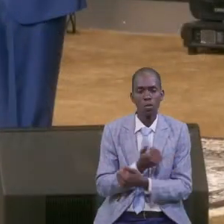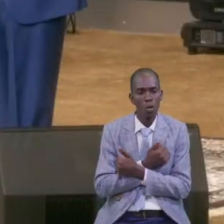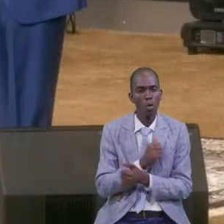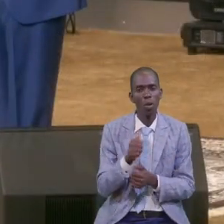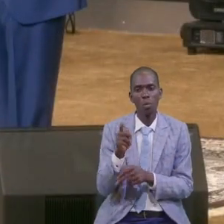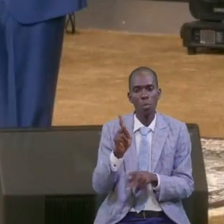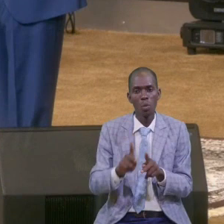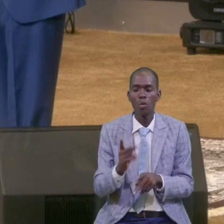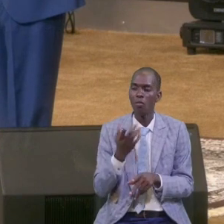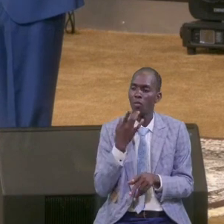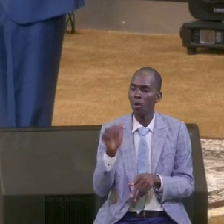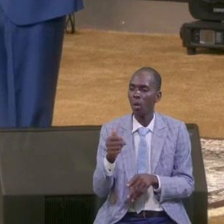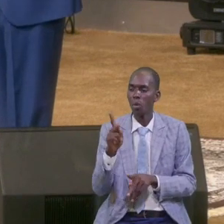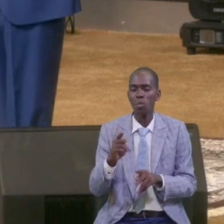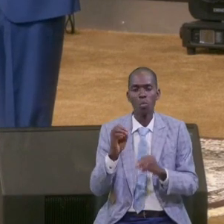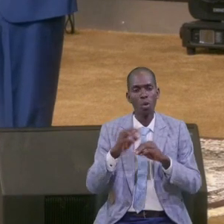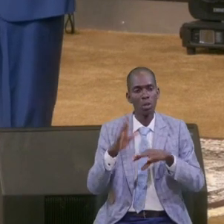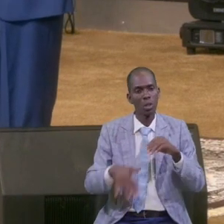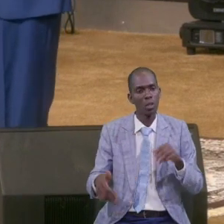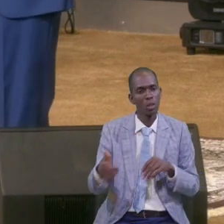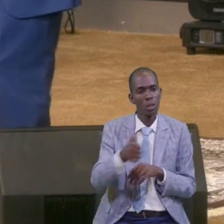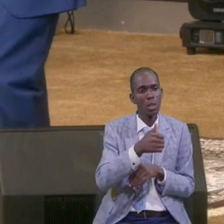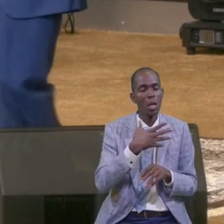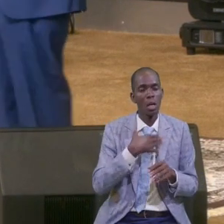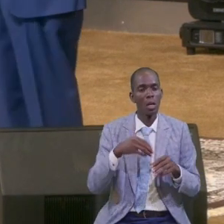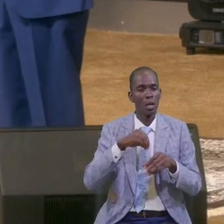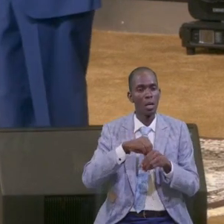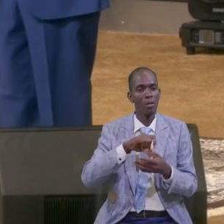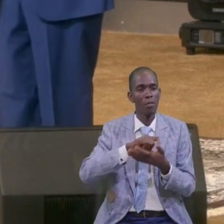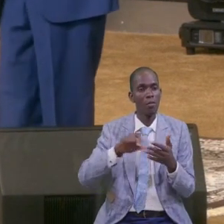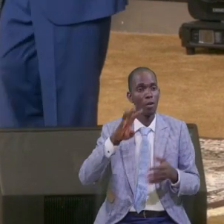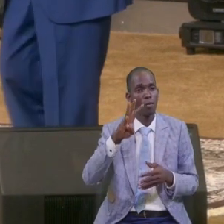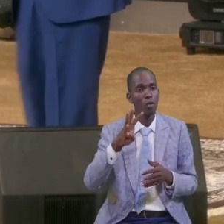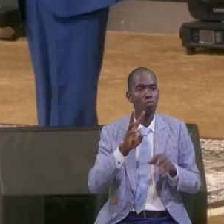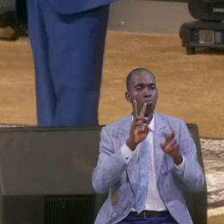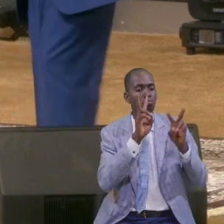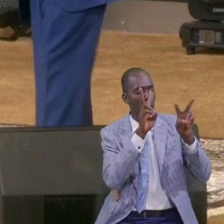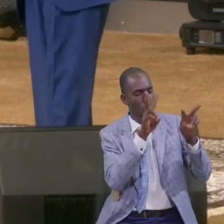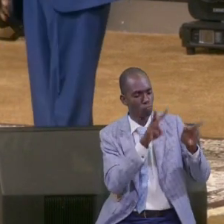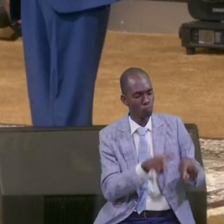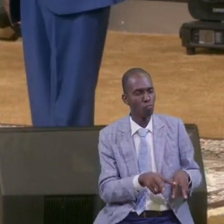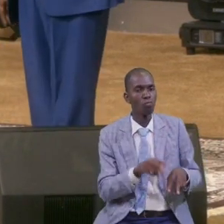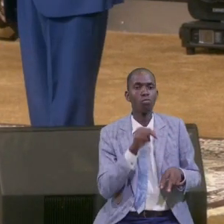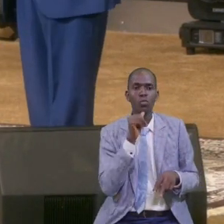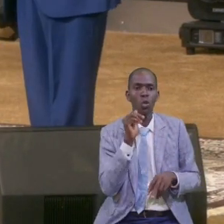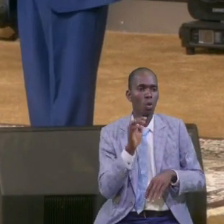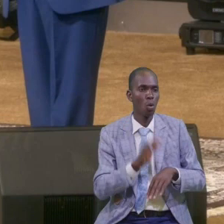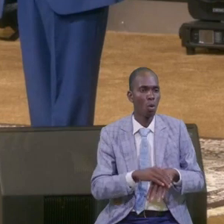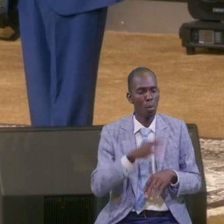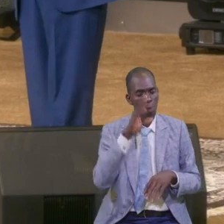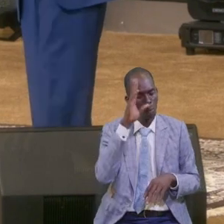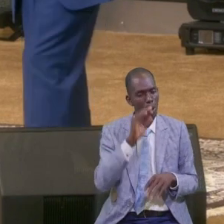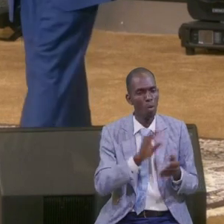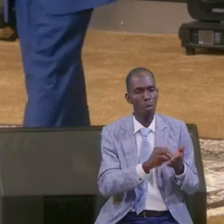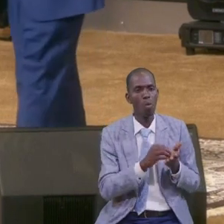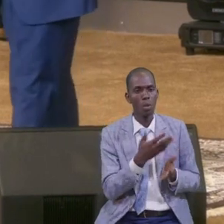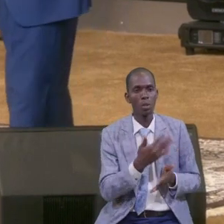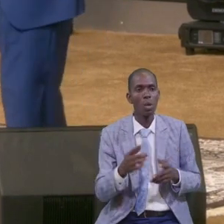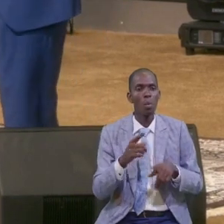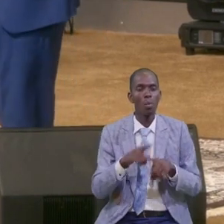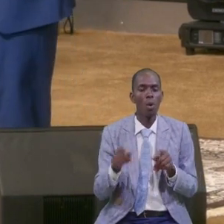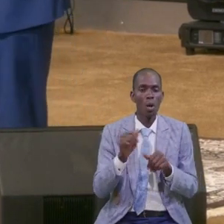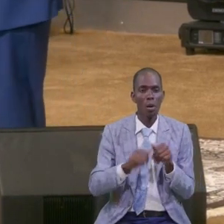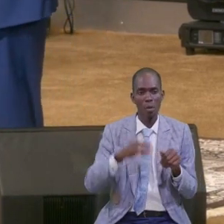In verse 4, it says, look not every man on his own things, but every man also on